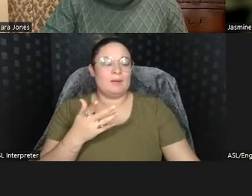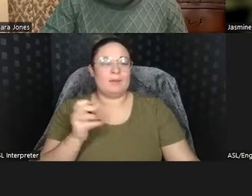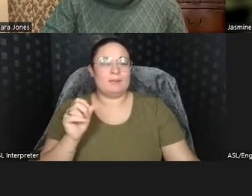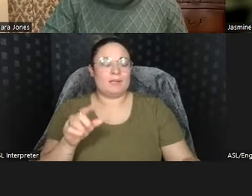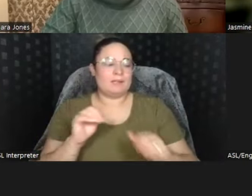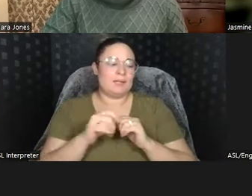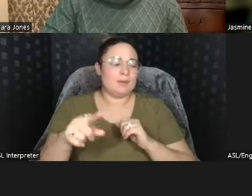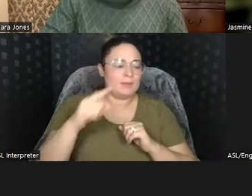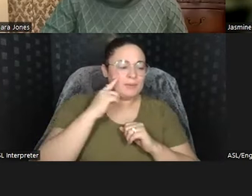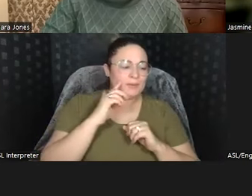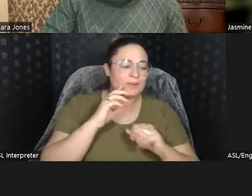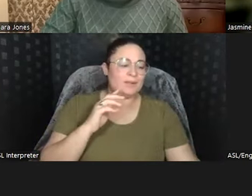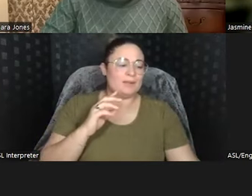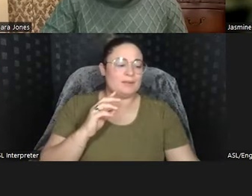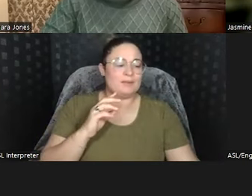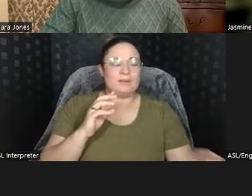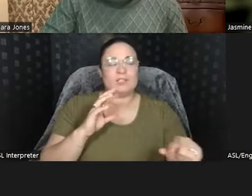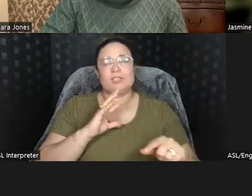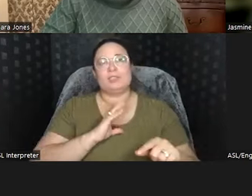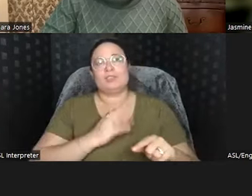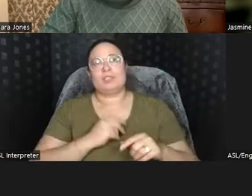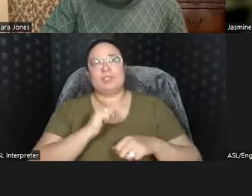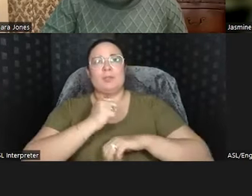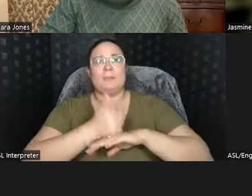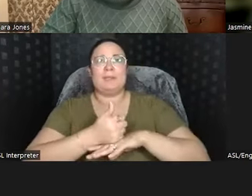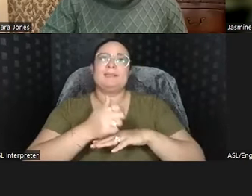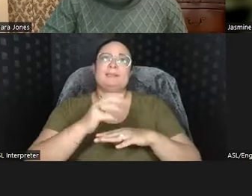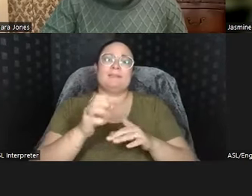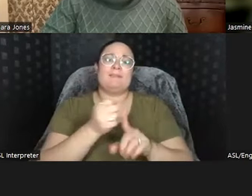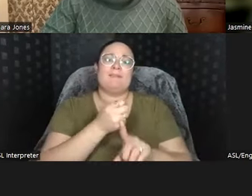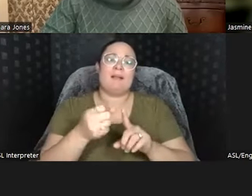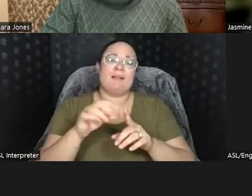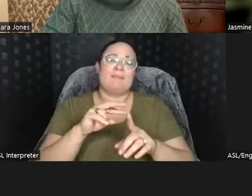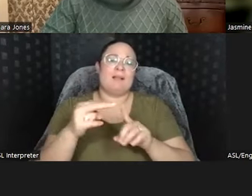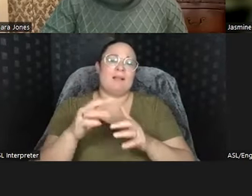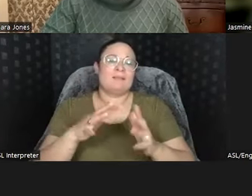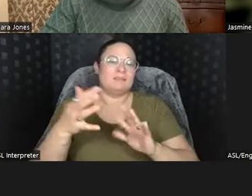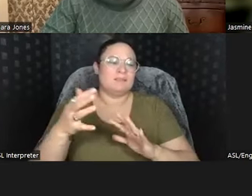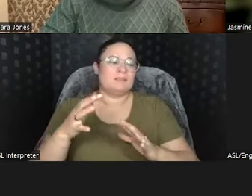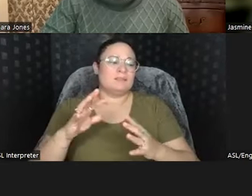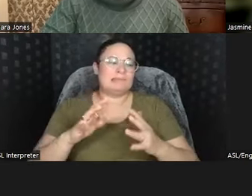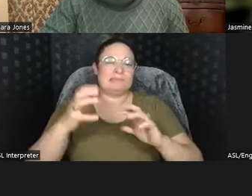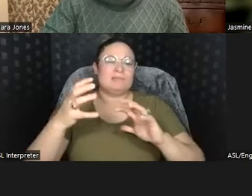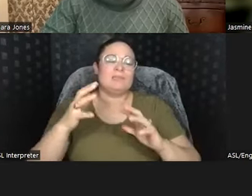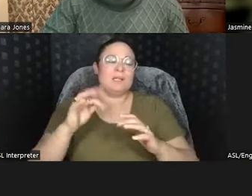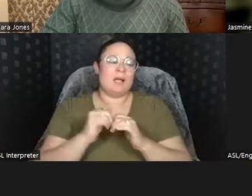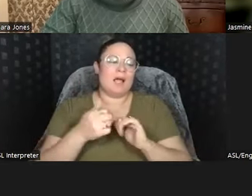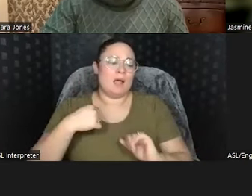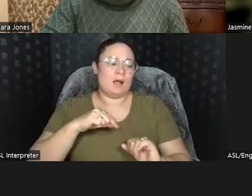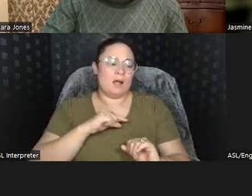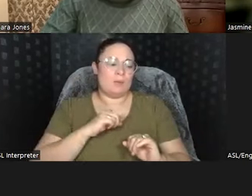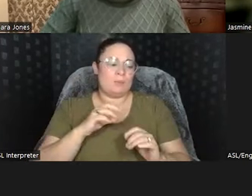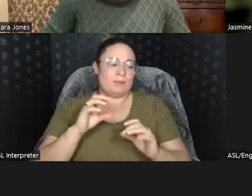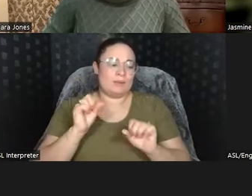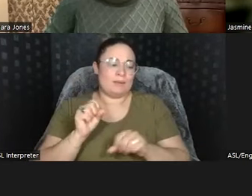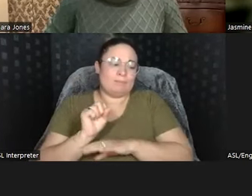think gender-based violence is perpetuated through disinformation, and what can we do to combat disinformation and anti-trans rhetoric?